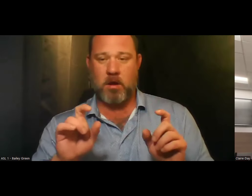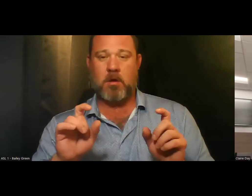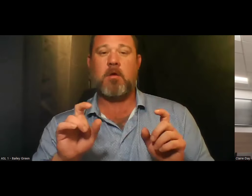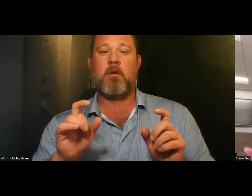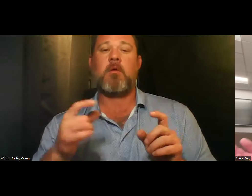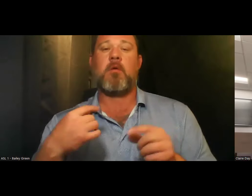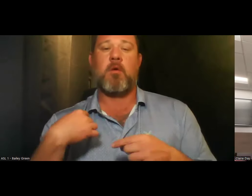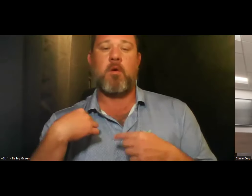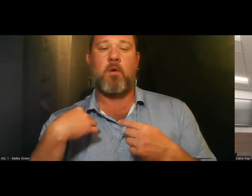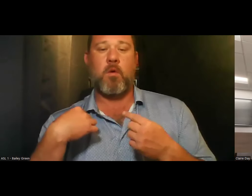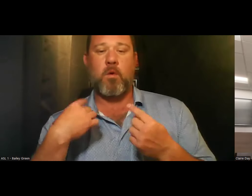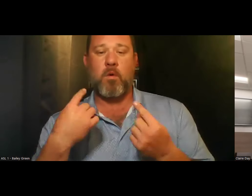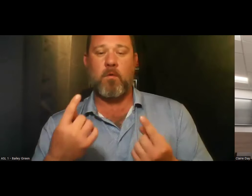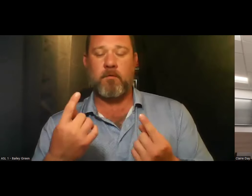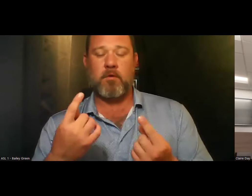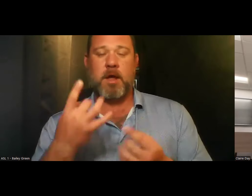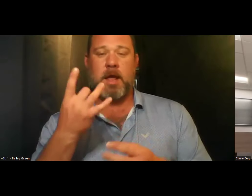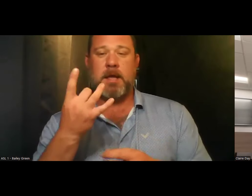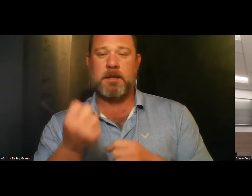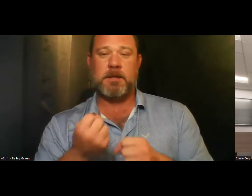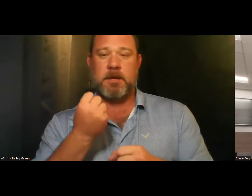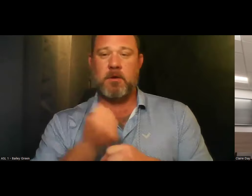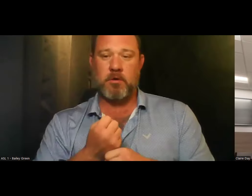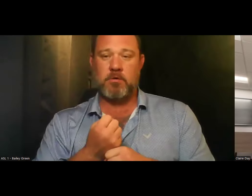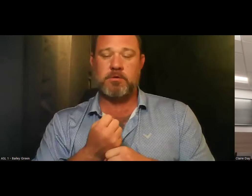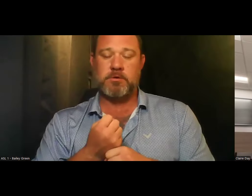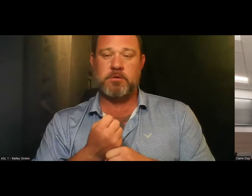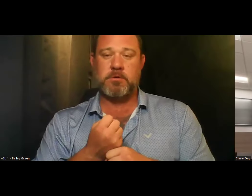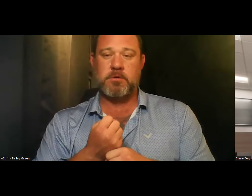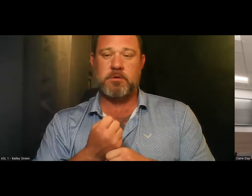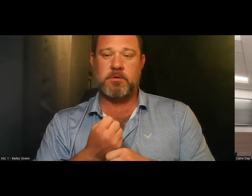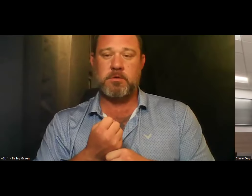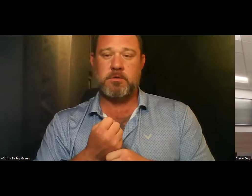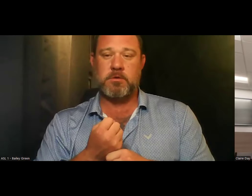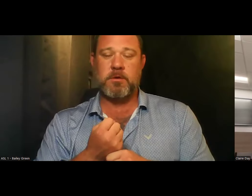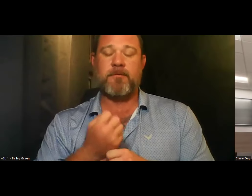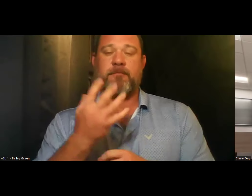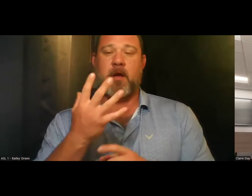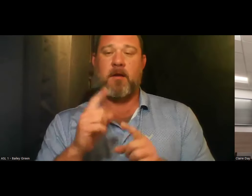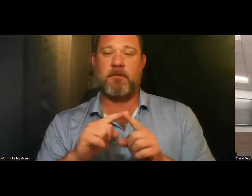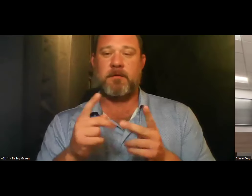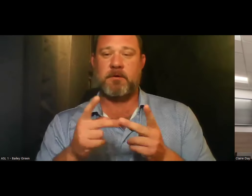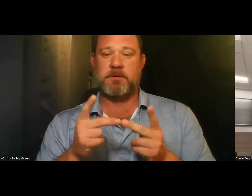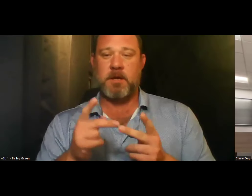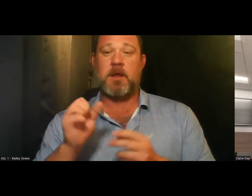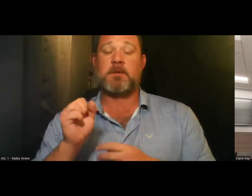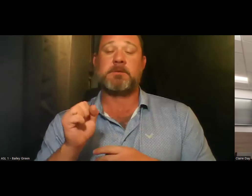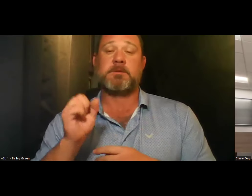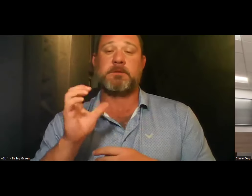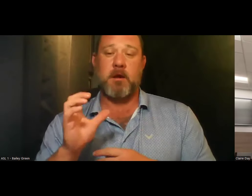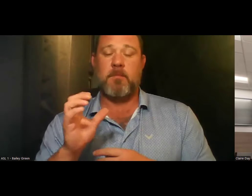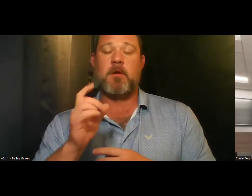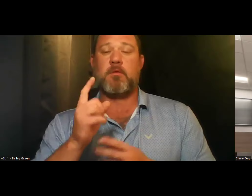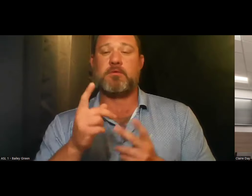over the last 8+ years. And over 5 sites in the United States. And Sacramento was one of those